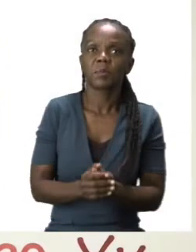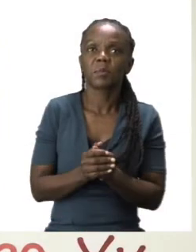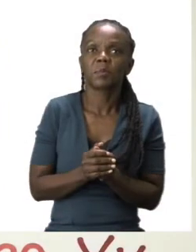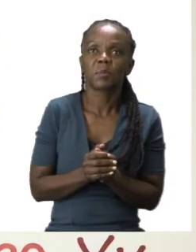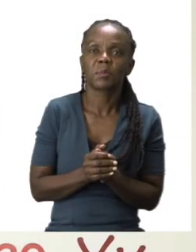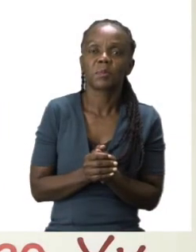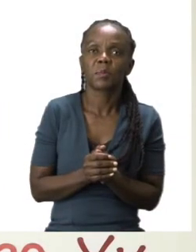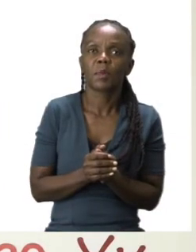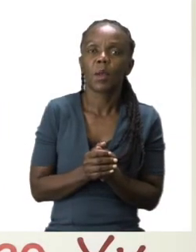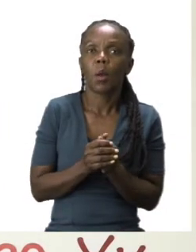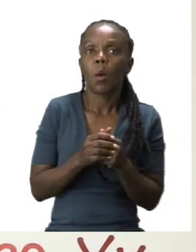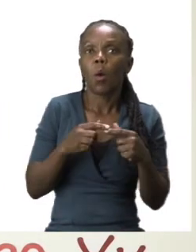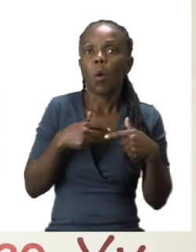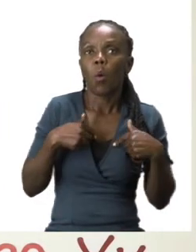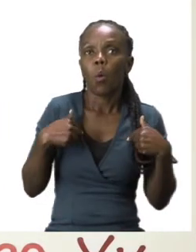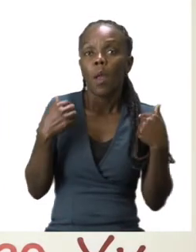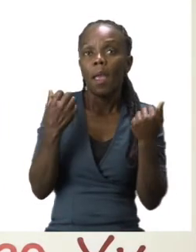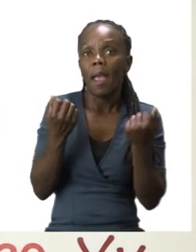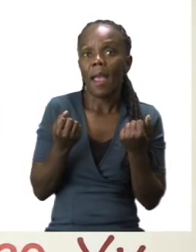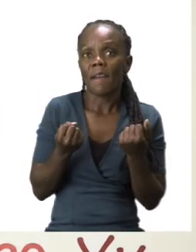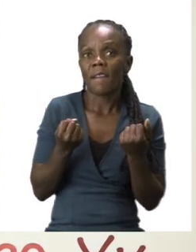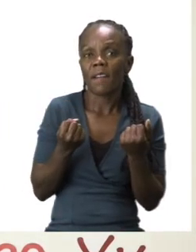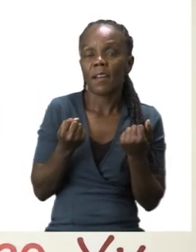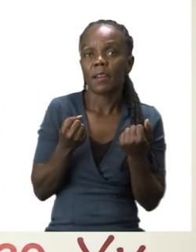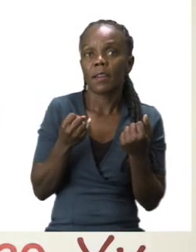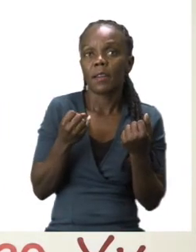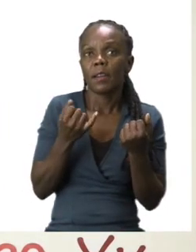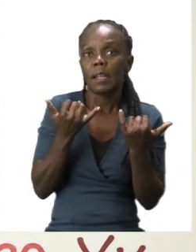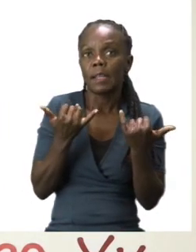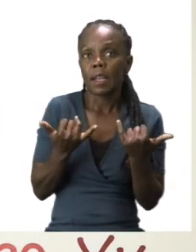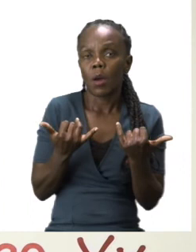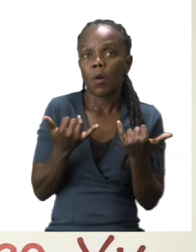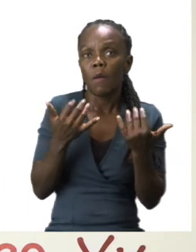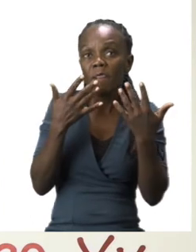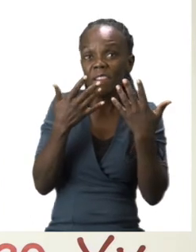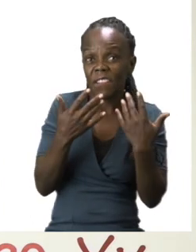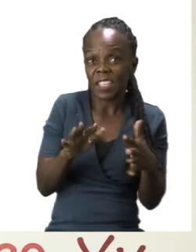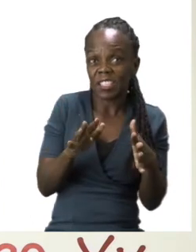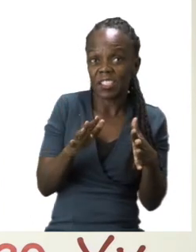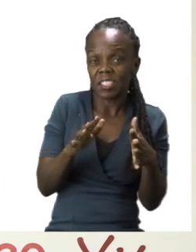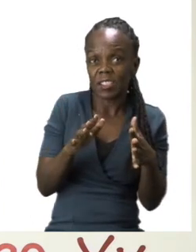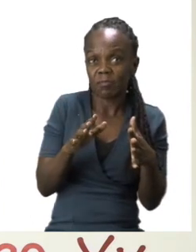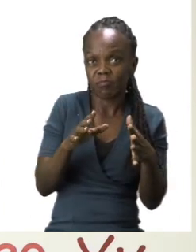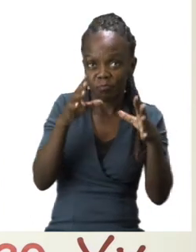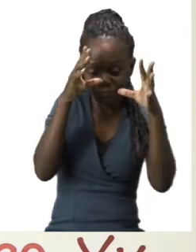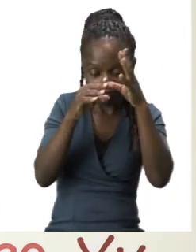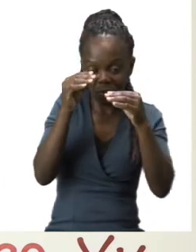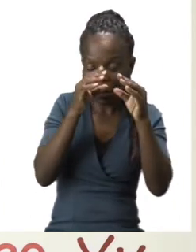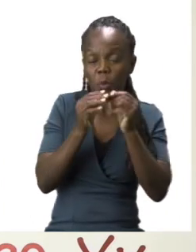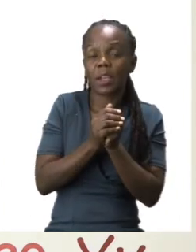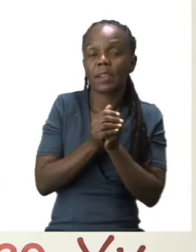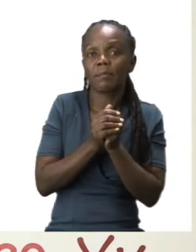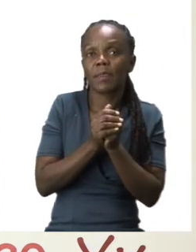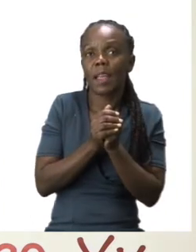We have now come to the end of our lesson, grade 1. And I had so much fun with you. I hope you had so much fun